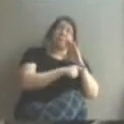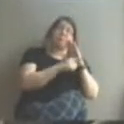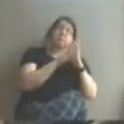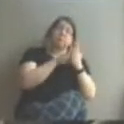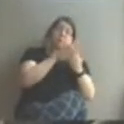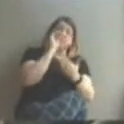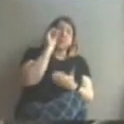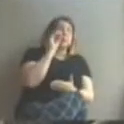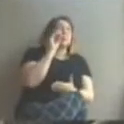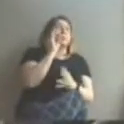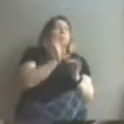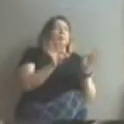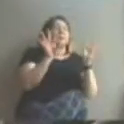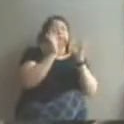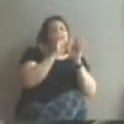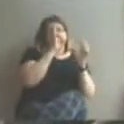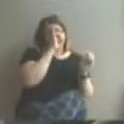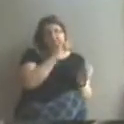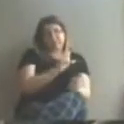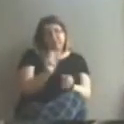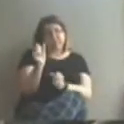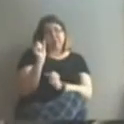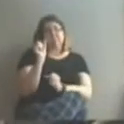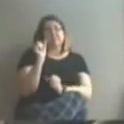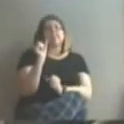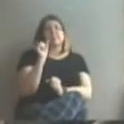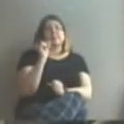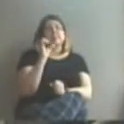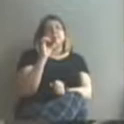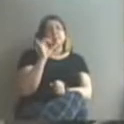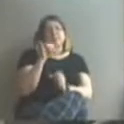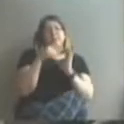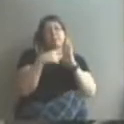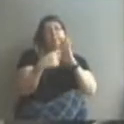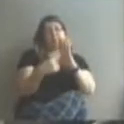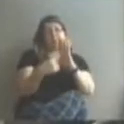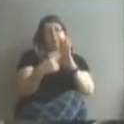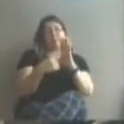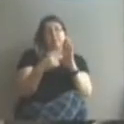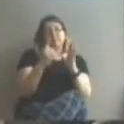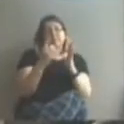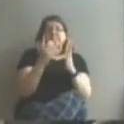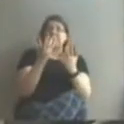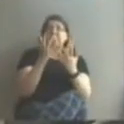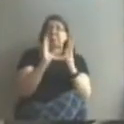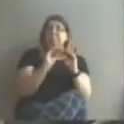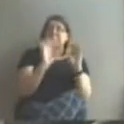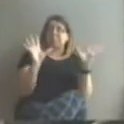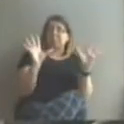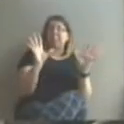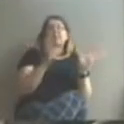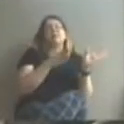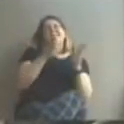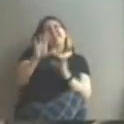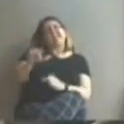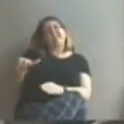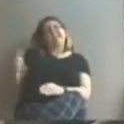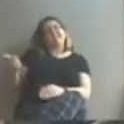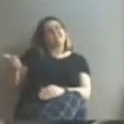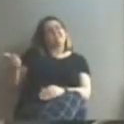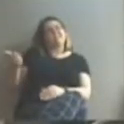that are key strategies, and those are reflected, like they were pretty identified. But then there are